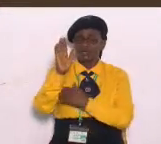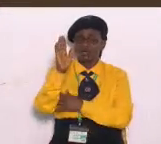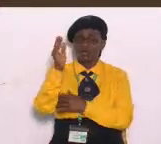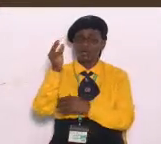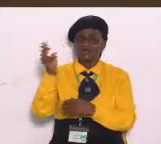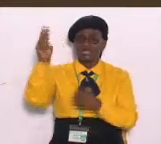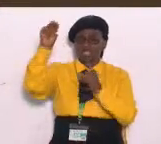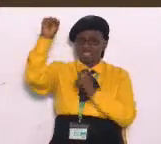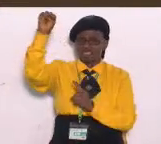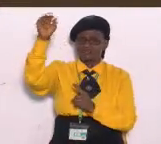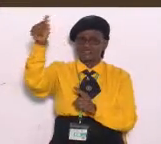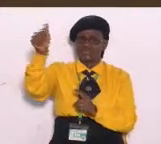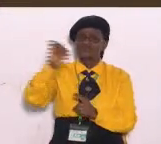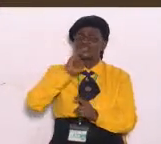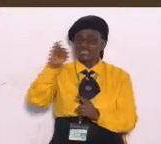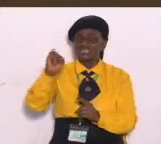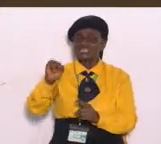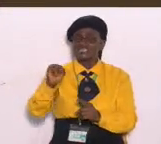is sovereign.